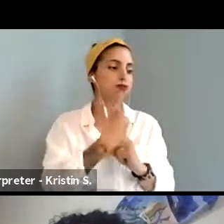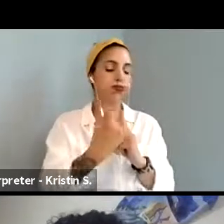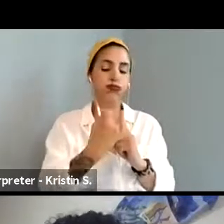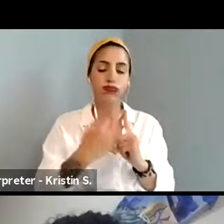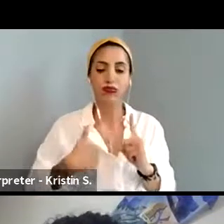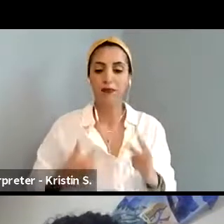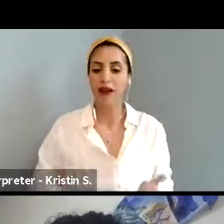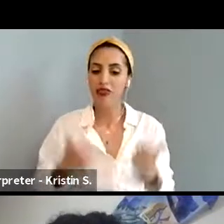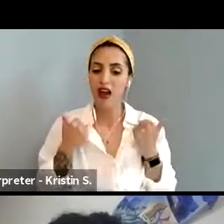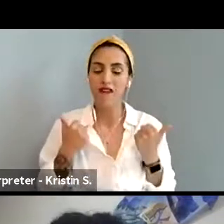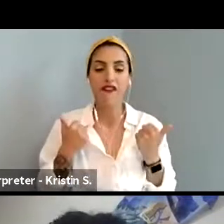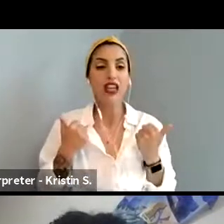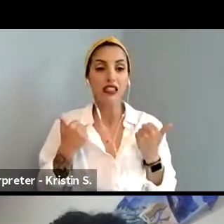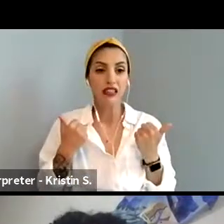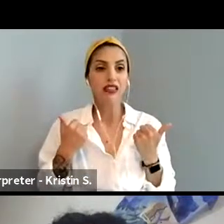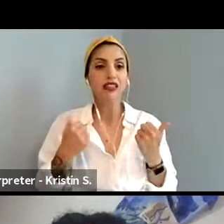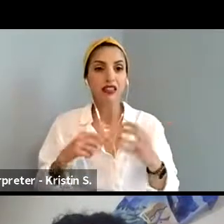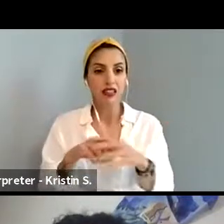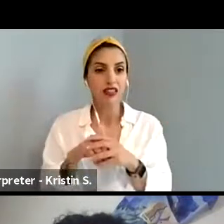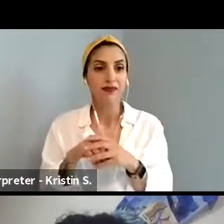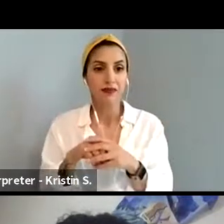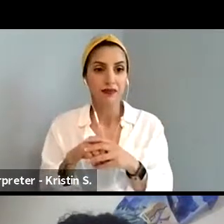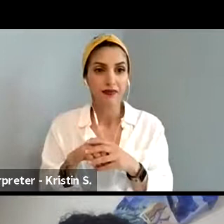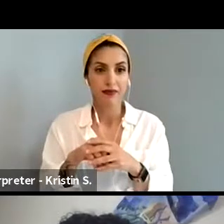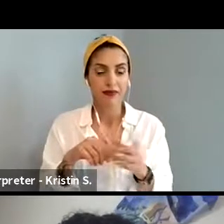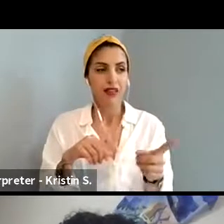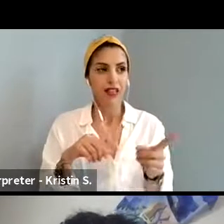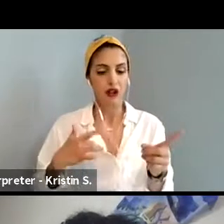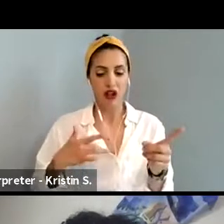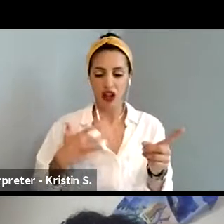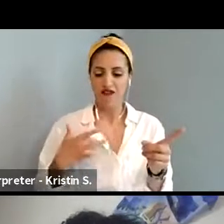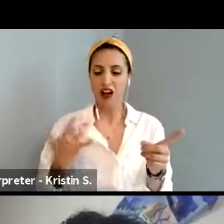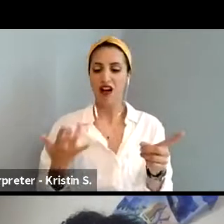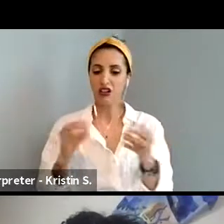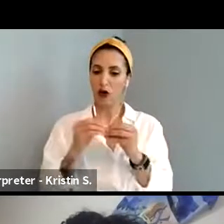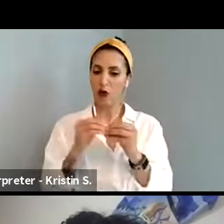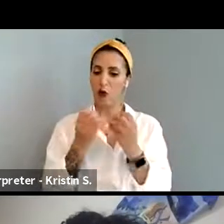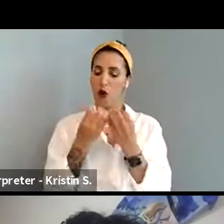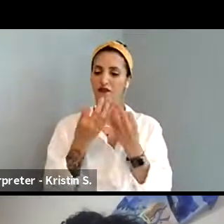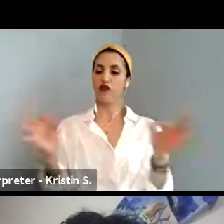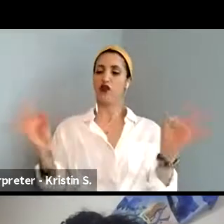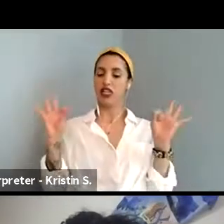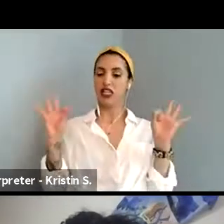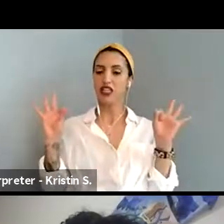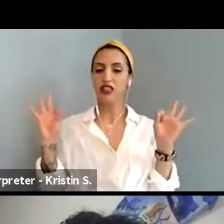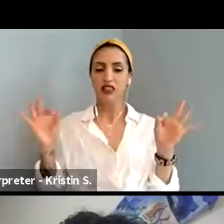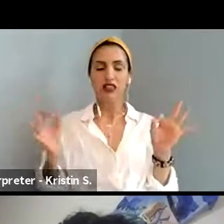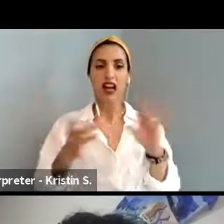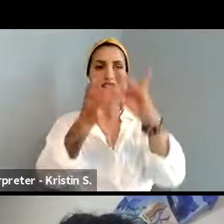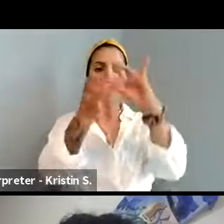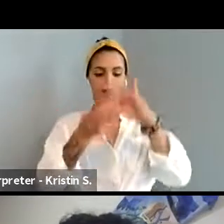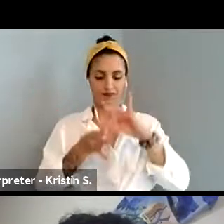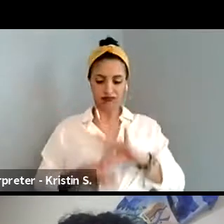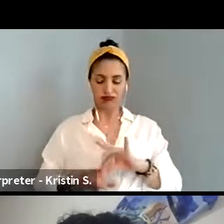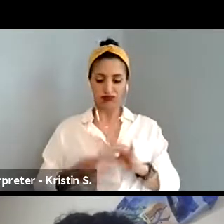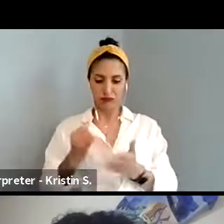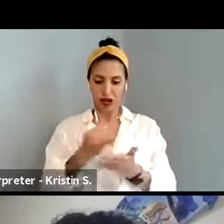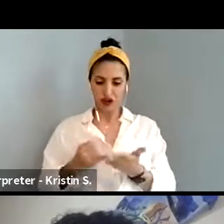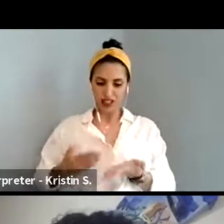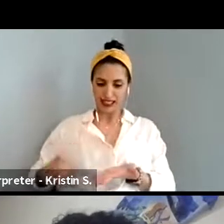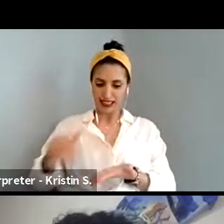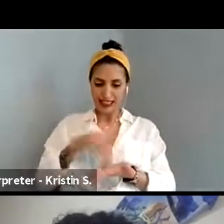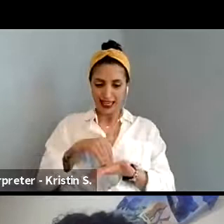I do feel the most that I've learned in terms of freeing myself is that I found my artistic center, and now I create out